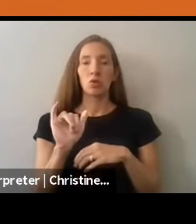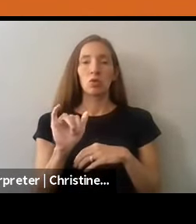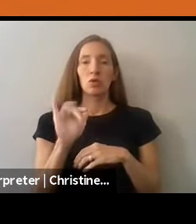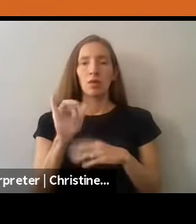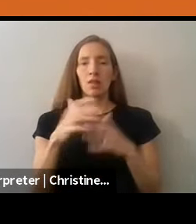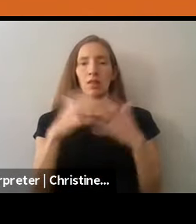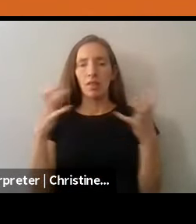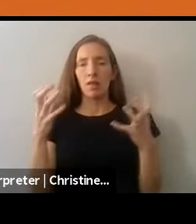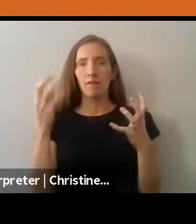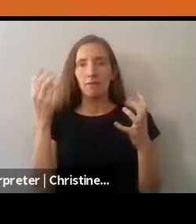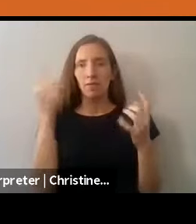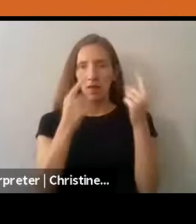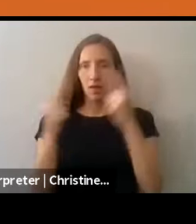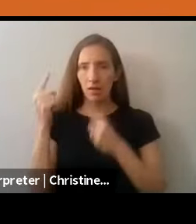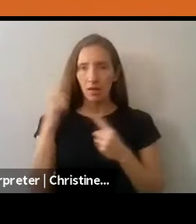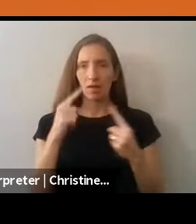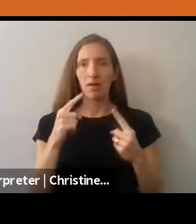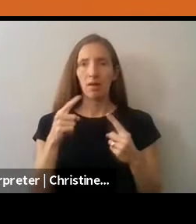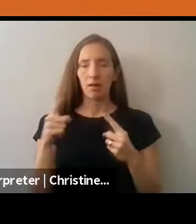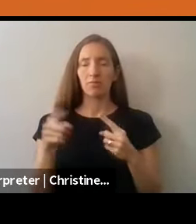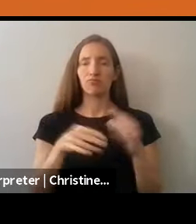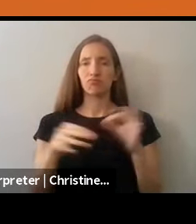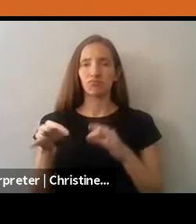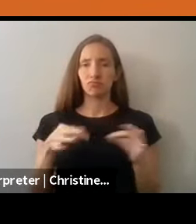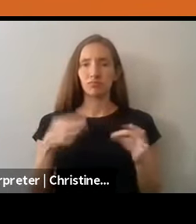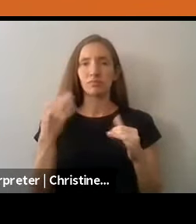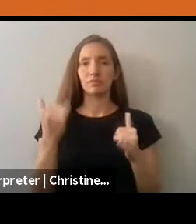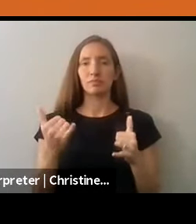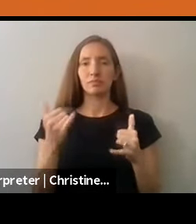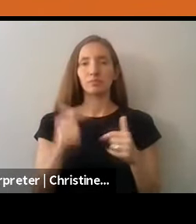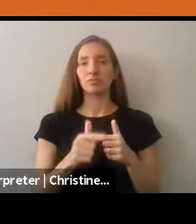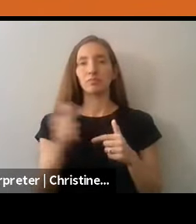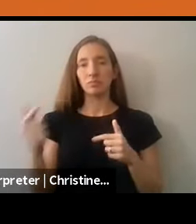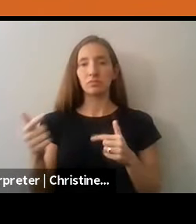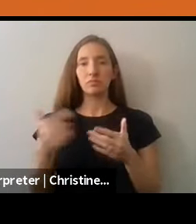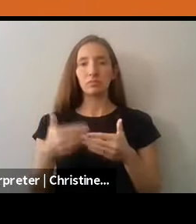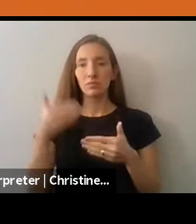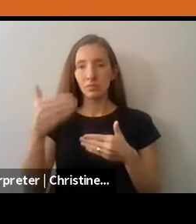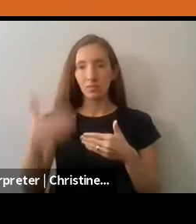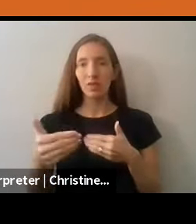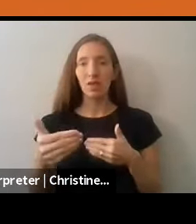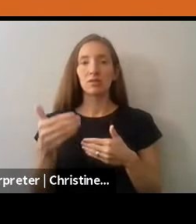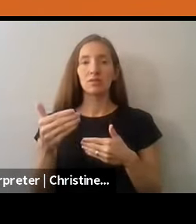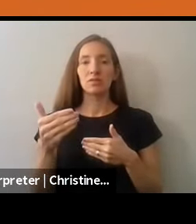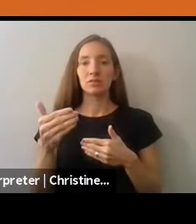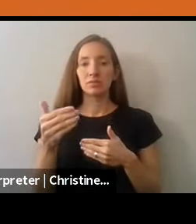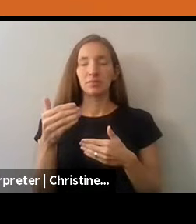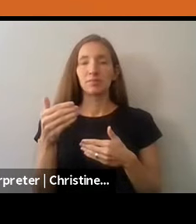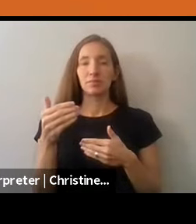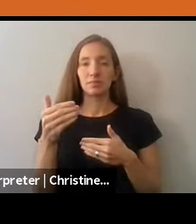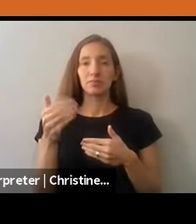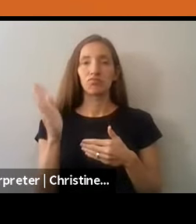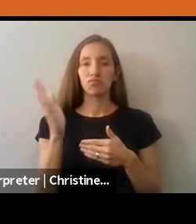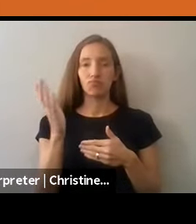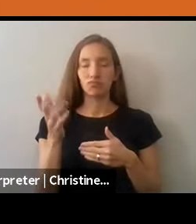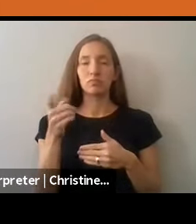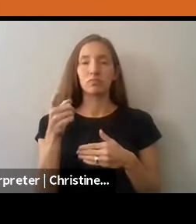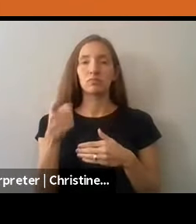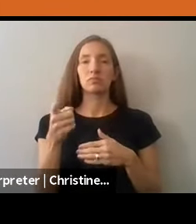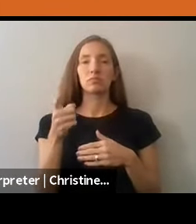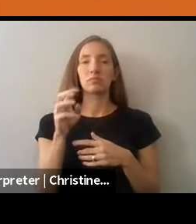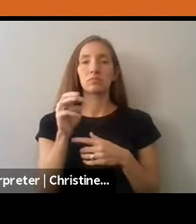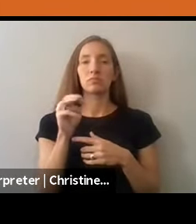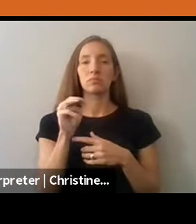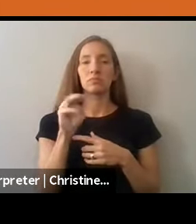will move quickly to our next panelist, who is Ms.